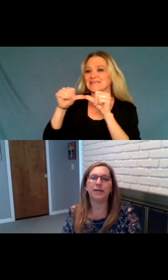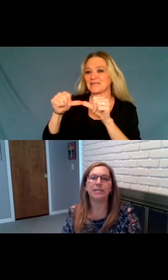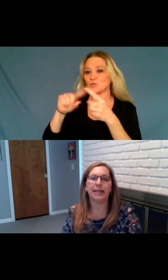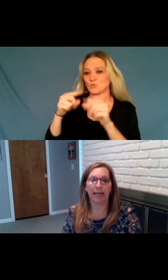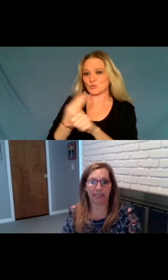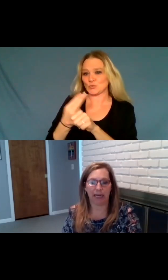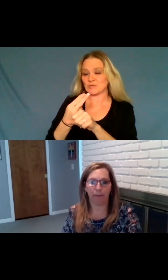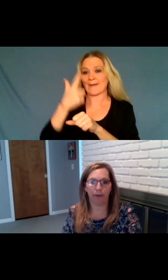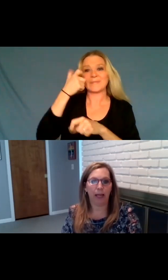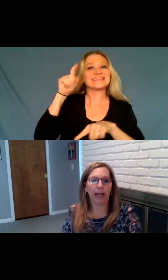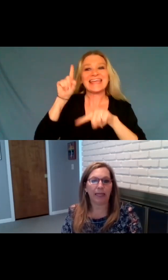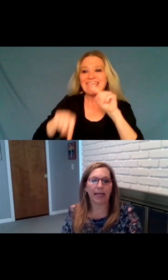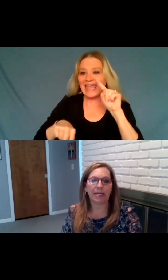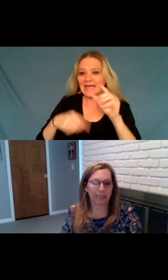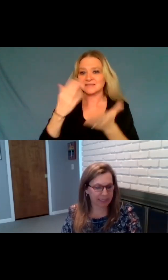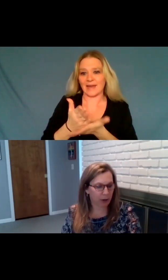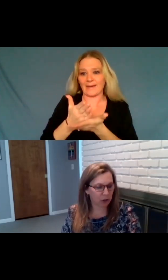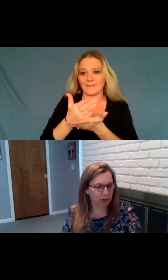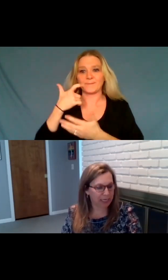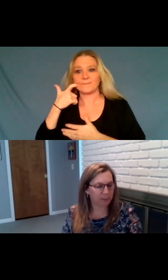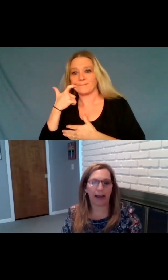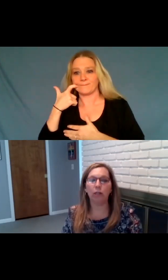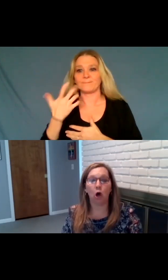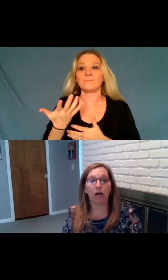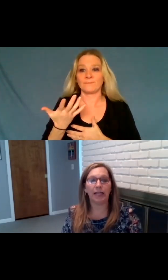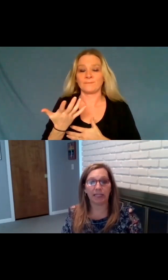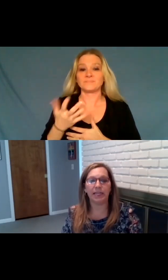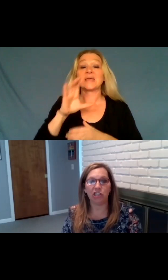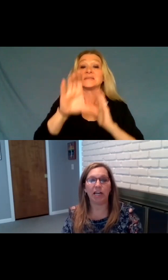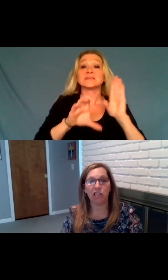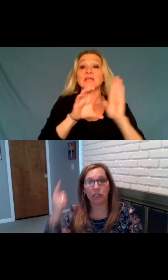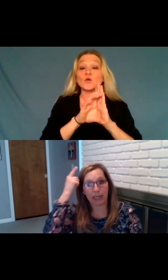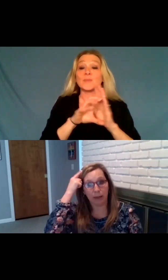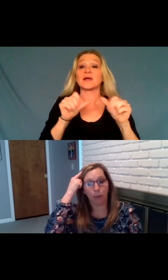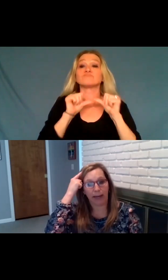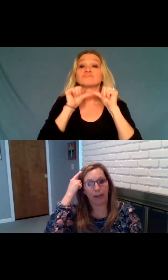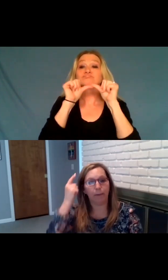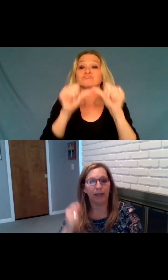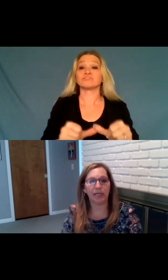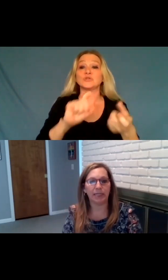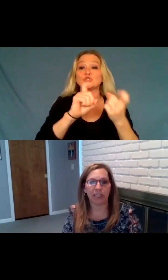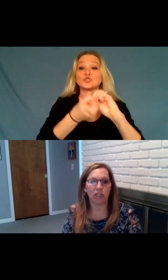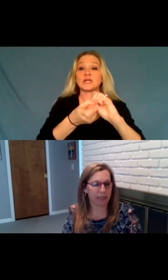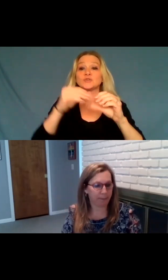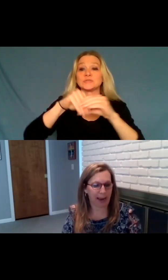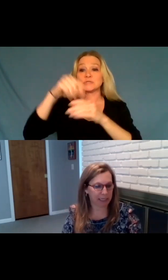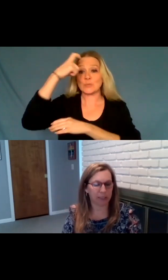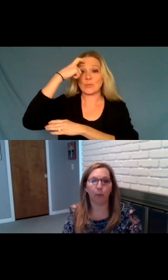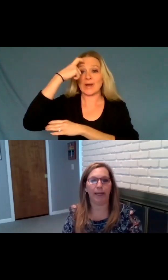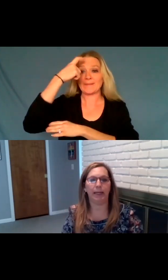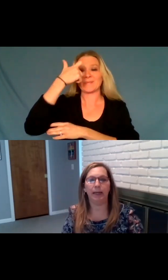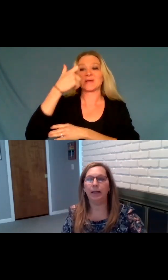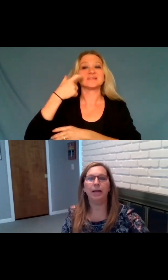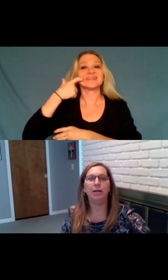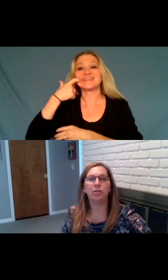reason is because they can't stop. And lastly, it's characterized by long-lasting changes in the brain because addiction impacts